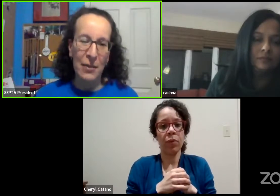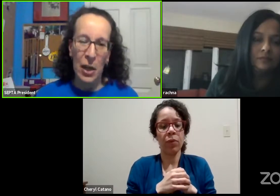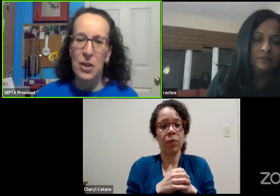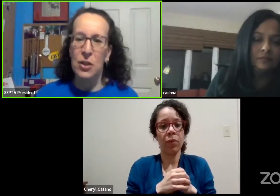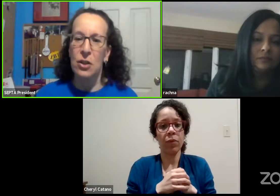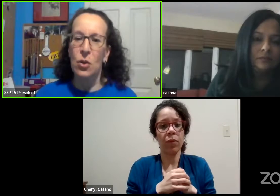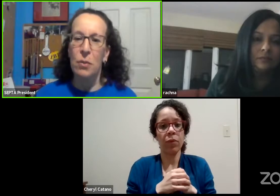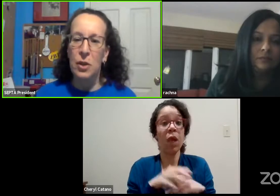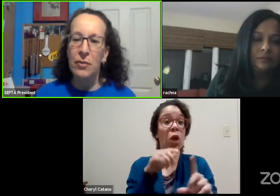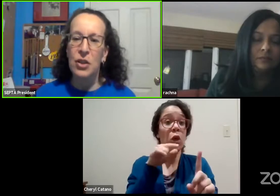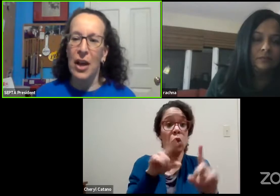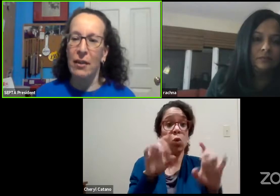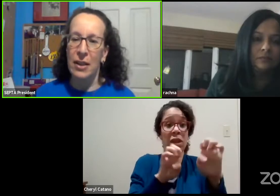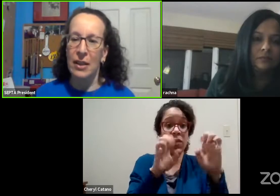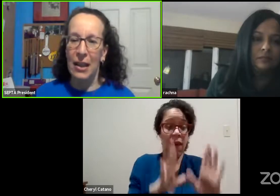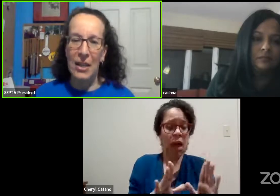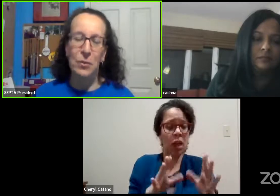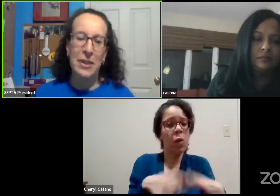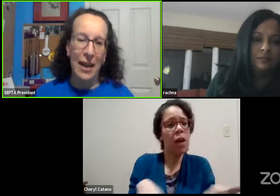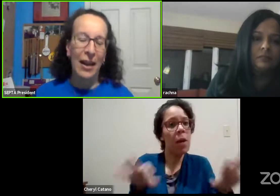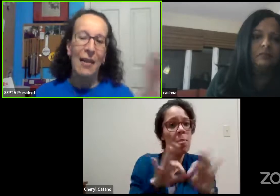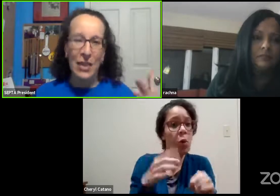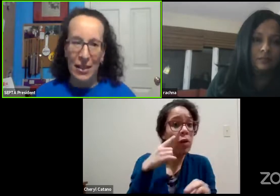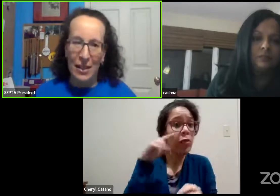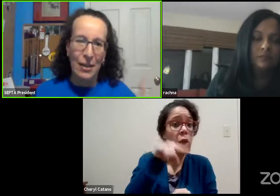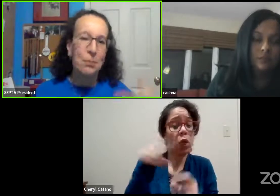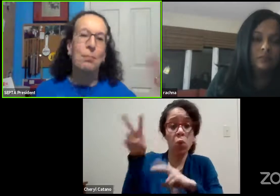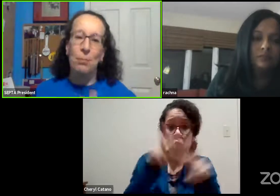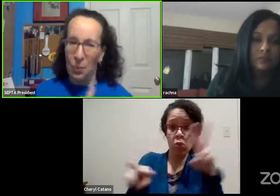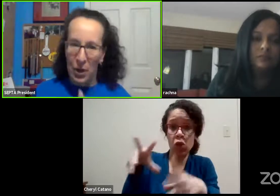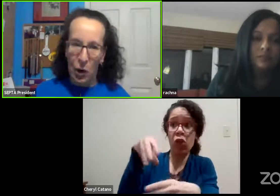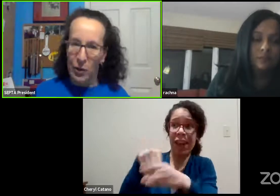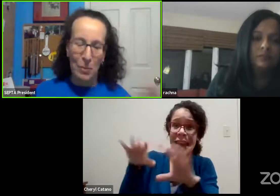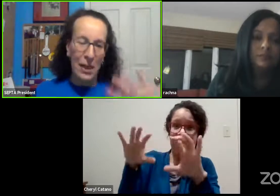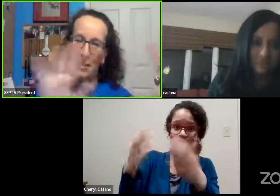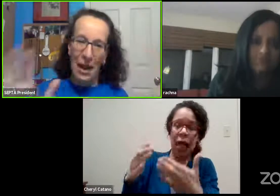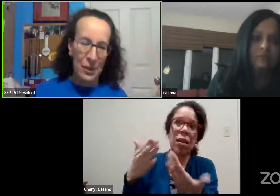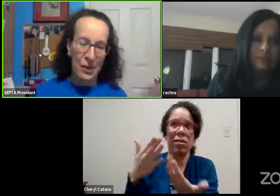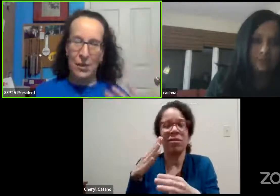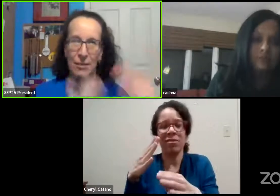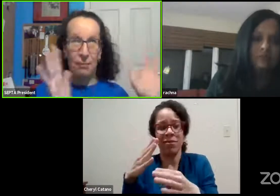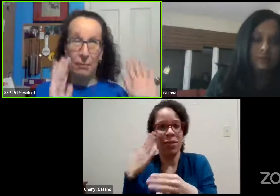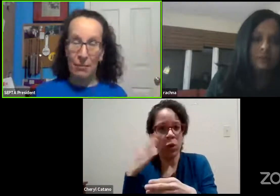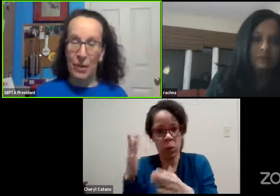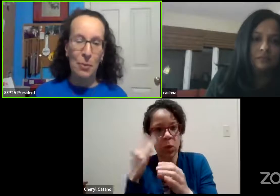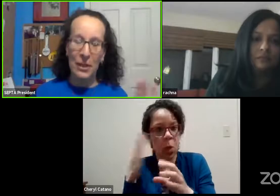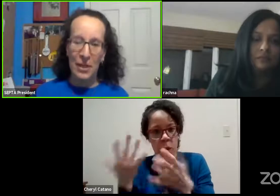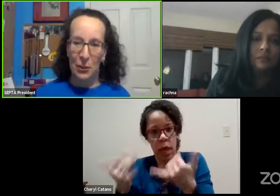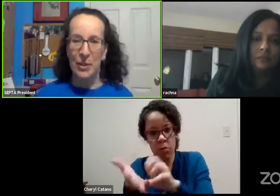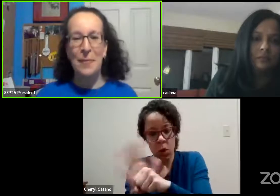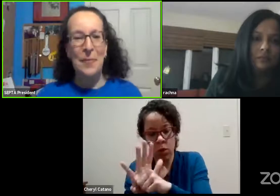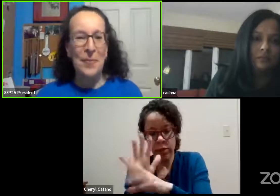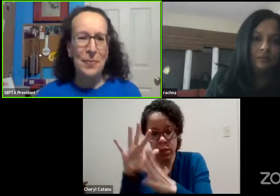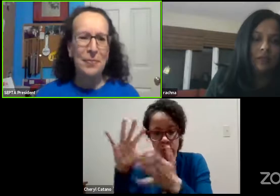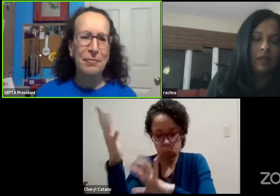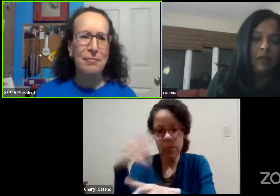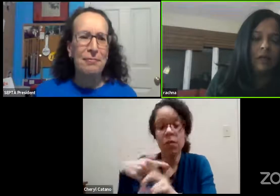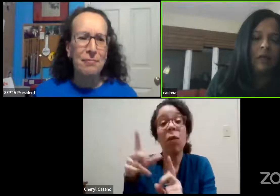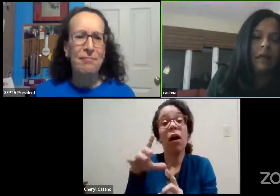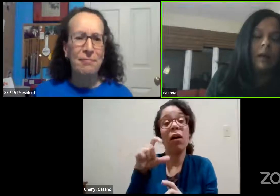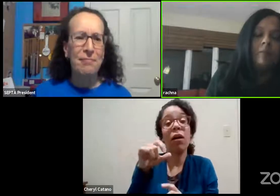the evaluation, to observe the child in the classroom setting? Obviously, pre-COVID, because now it's just completely different.